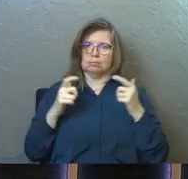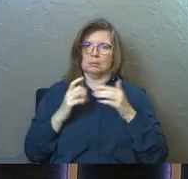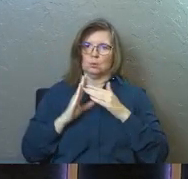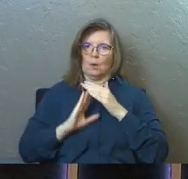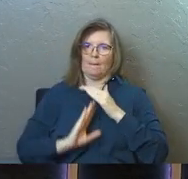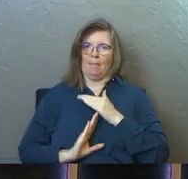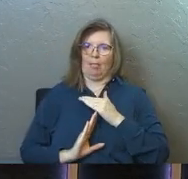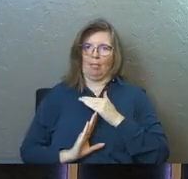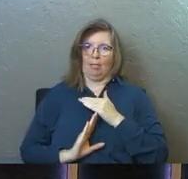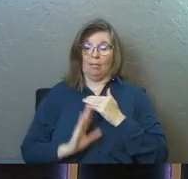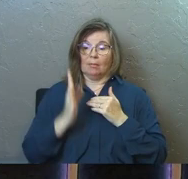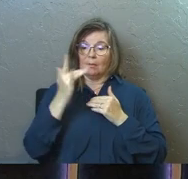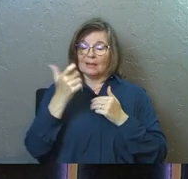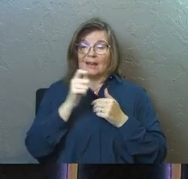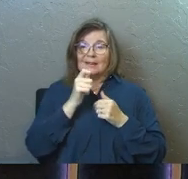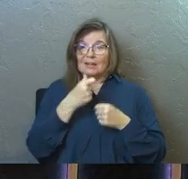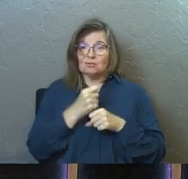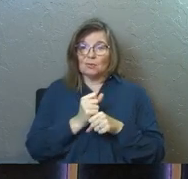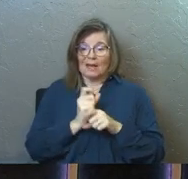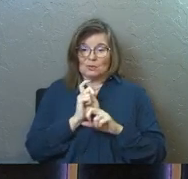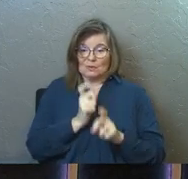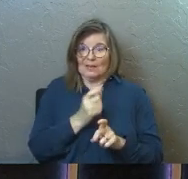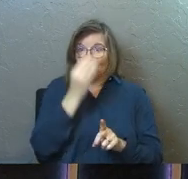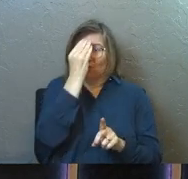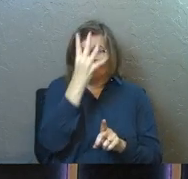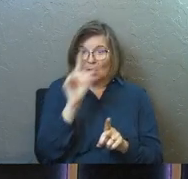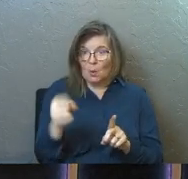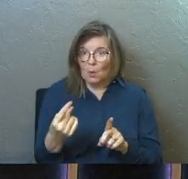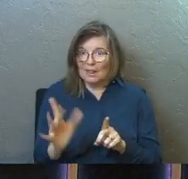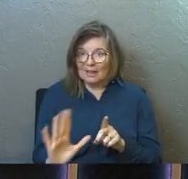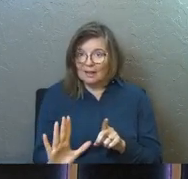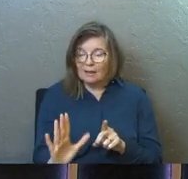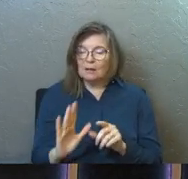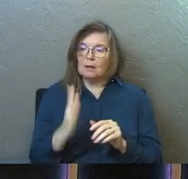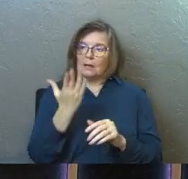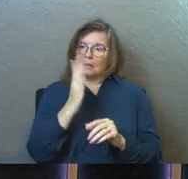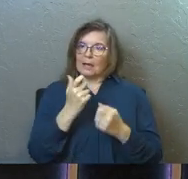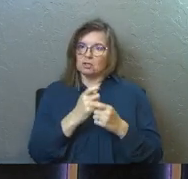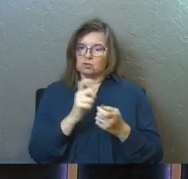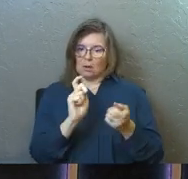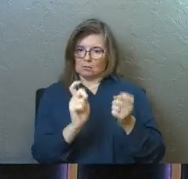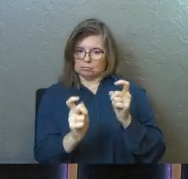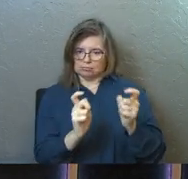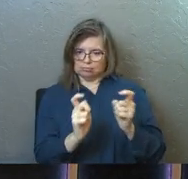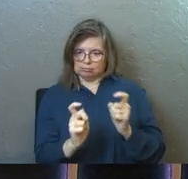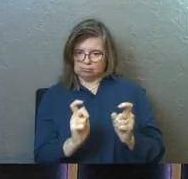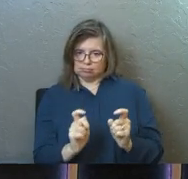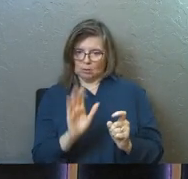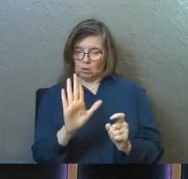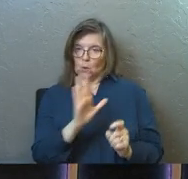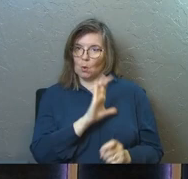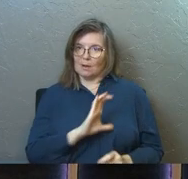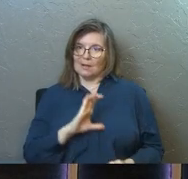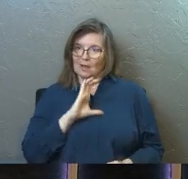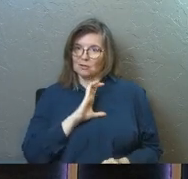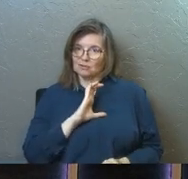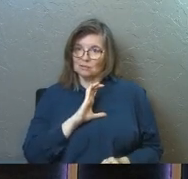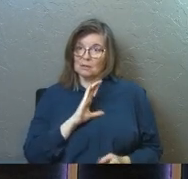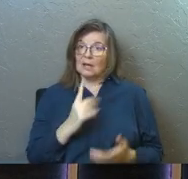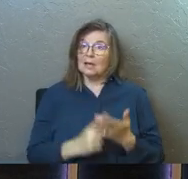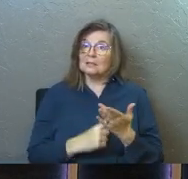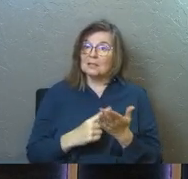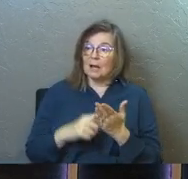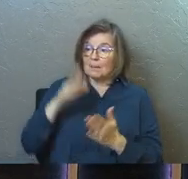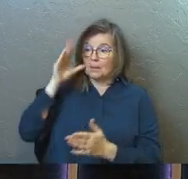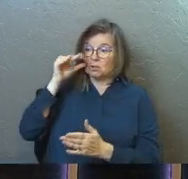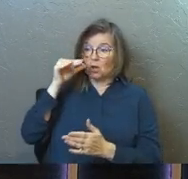Because God isn't just trying to get data to you. God is trying to shape your character. And